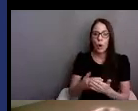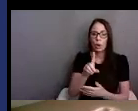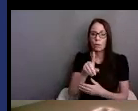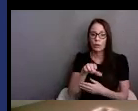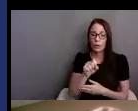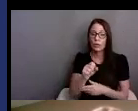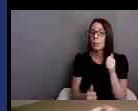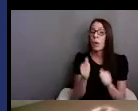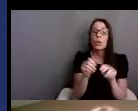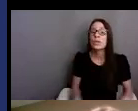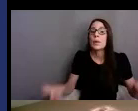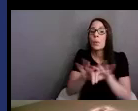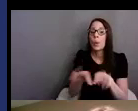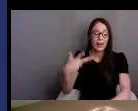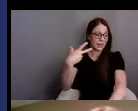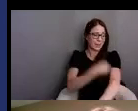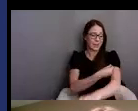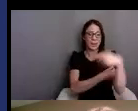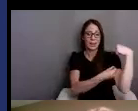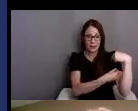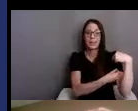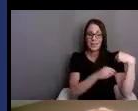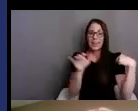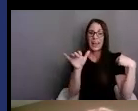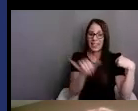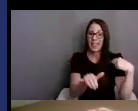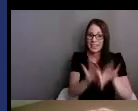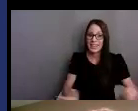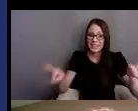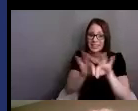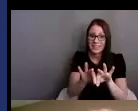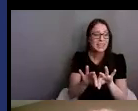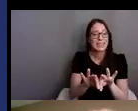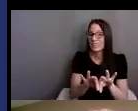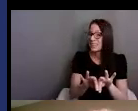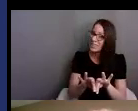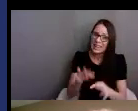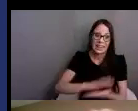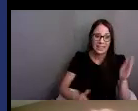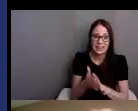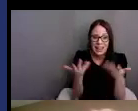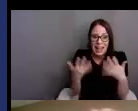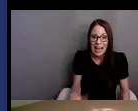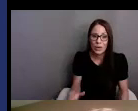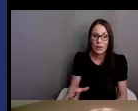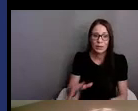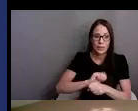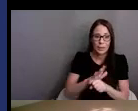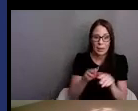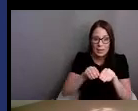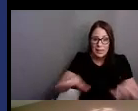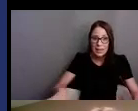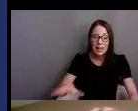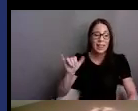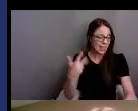vaccines are our ticket out of this pandemic. We want to encourage all Coloradans to get this life-saving vaccine, and having that